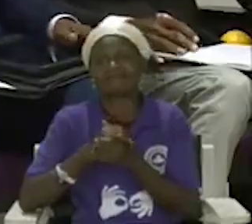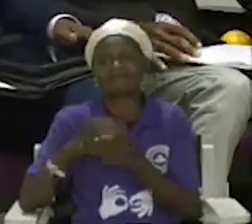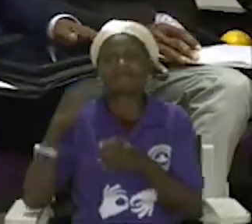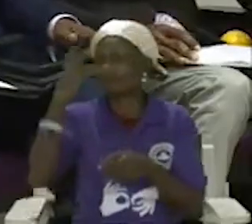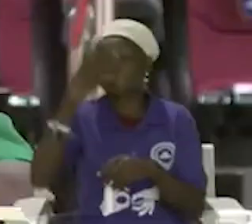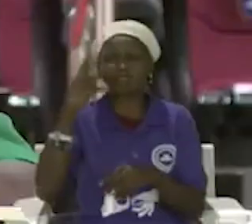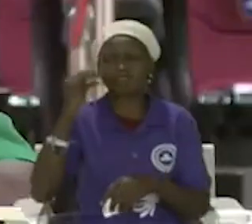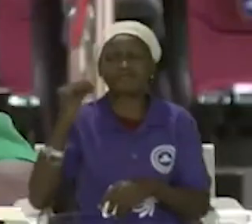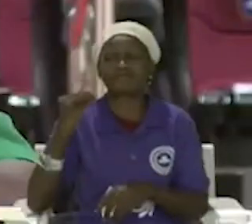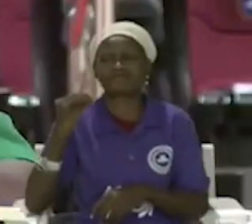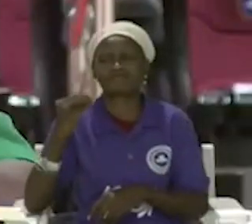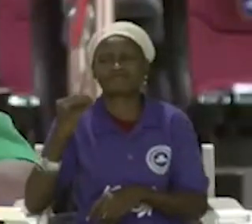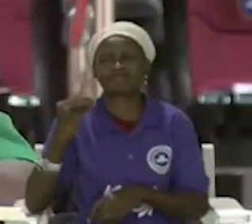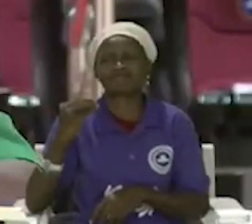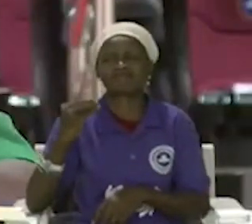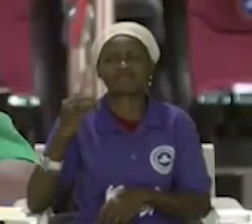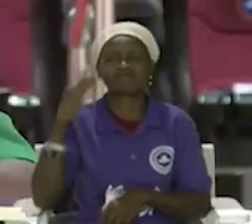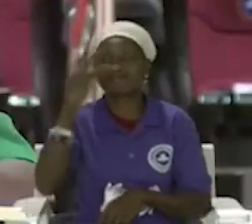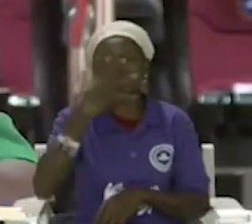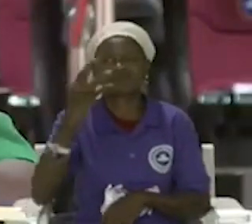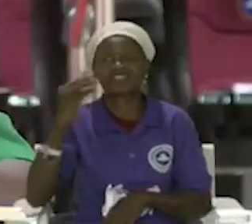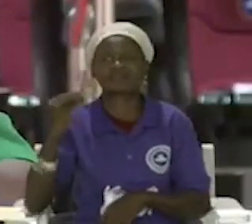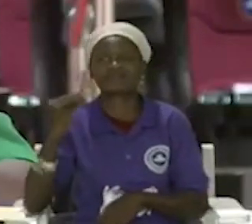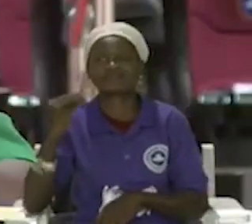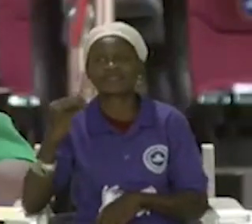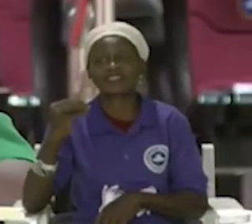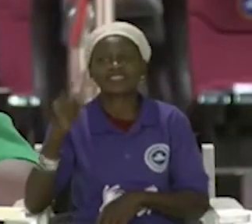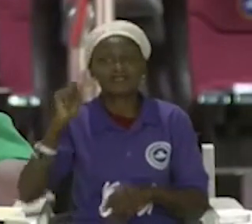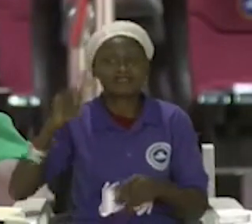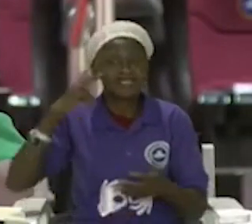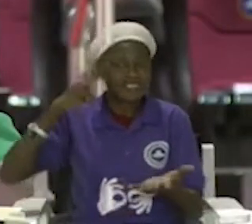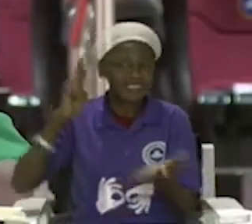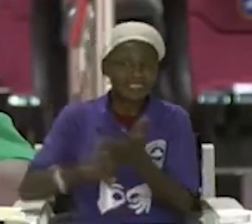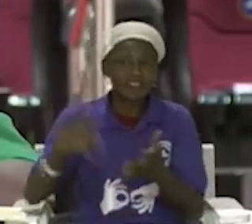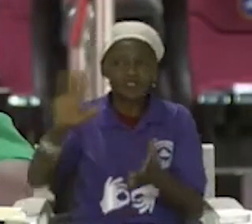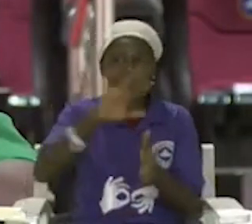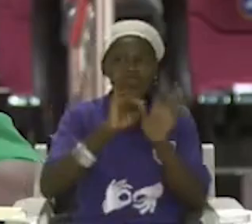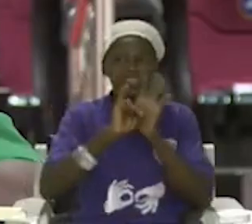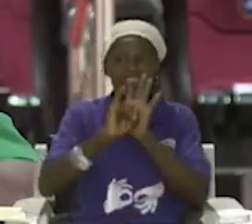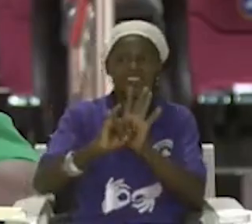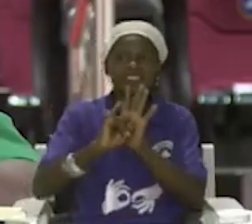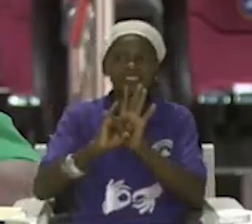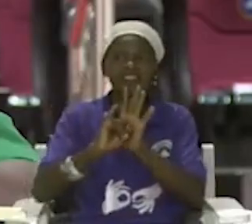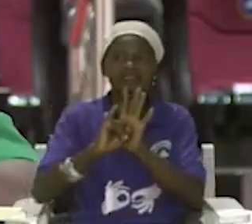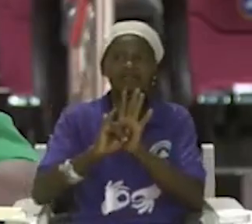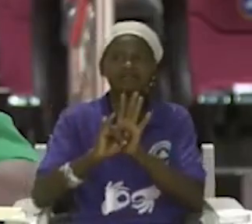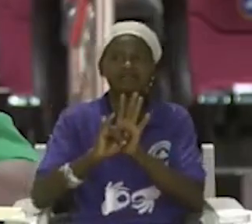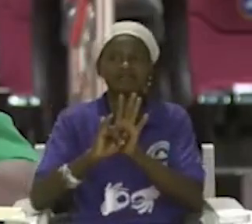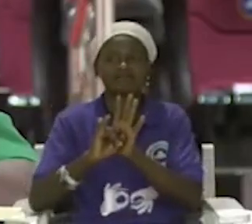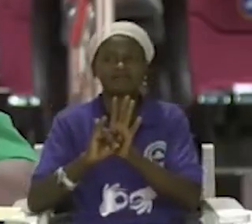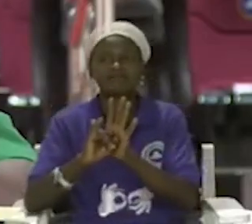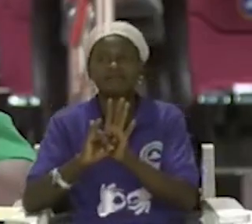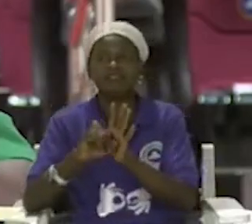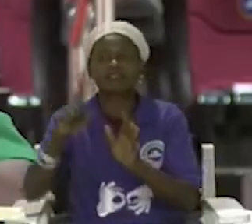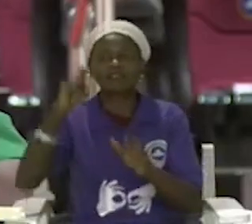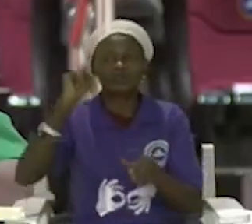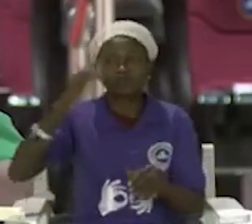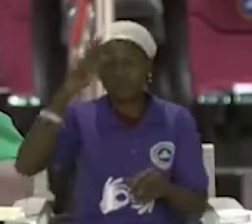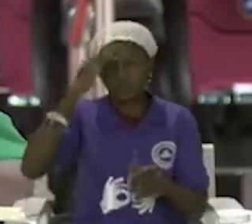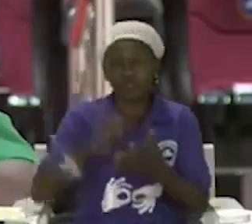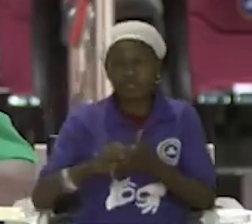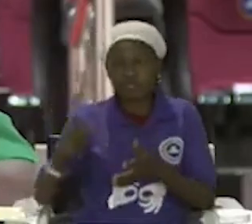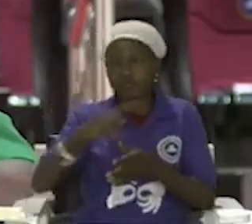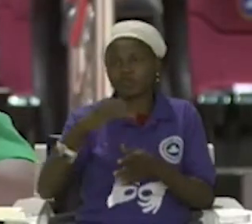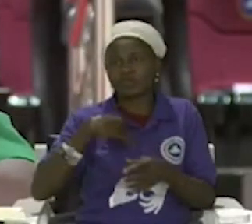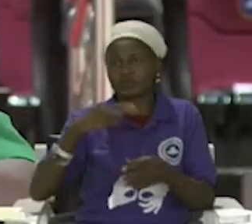Beautiful. He said, you must recognize your identity. You must know that you are made